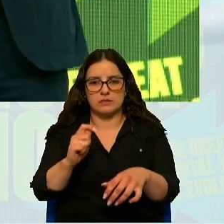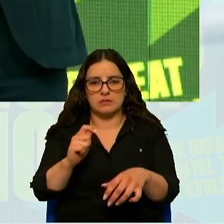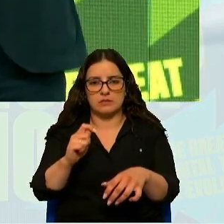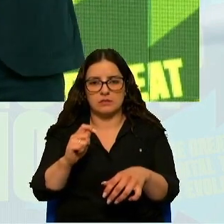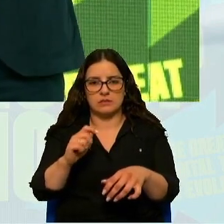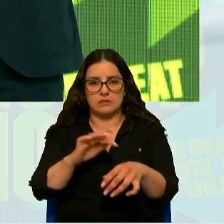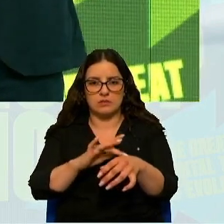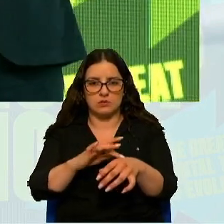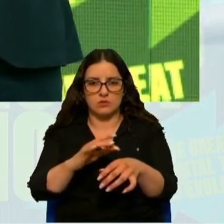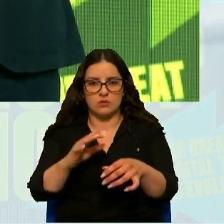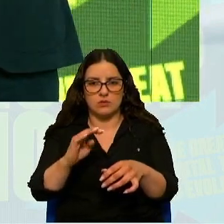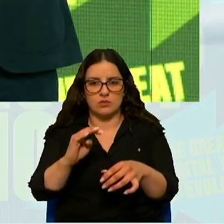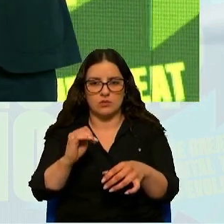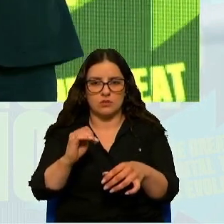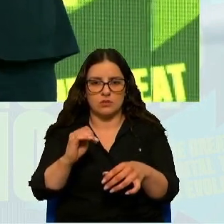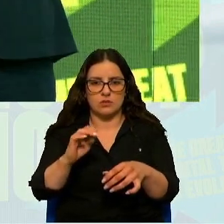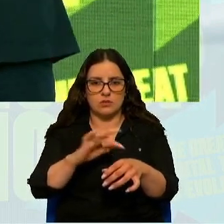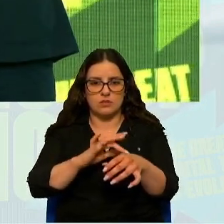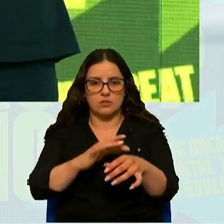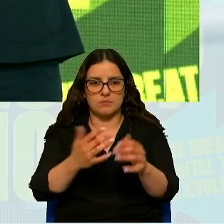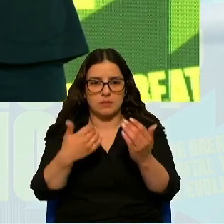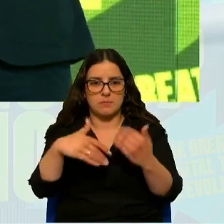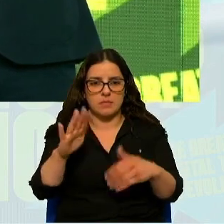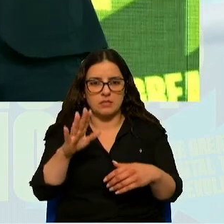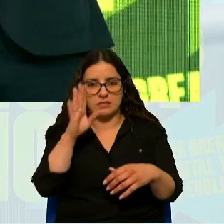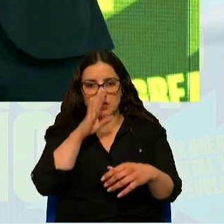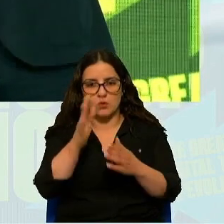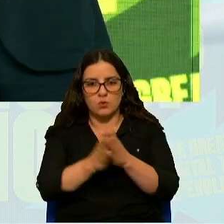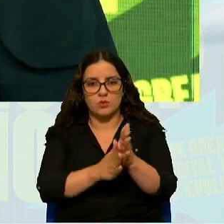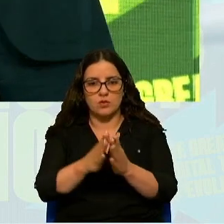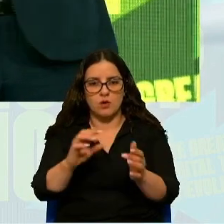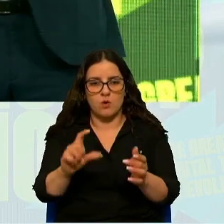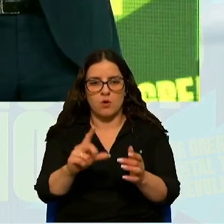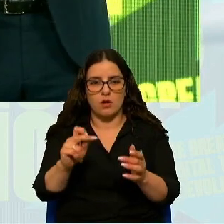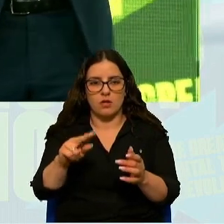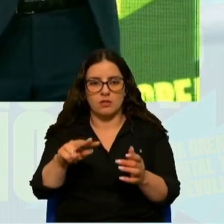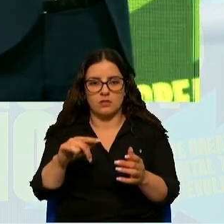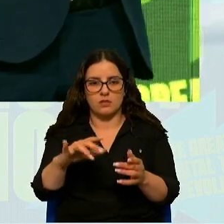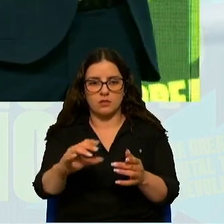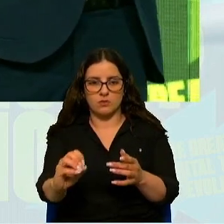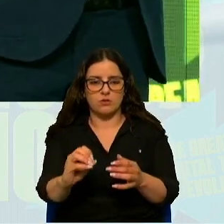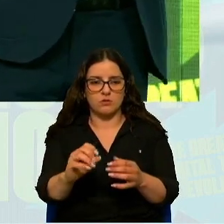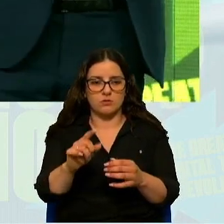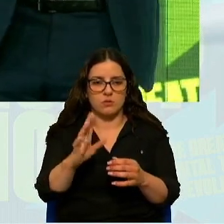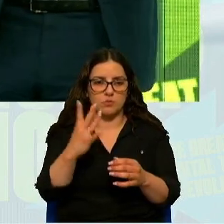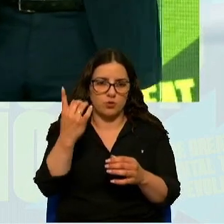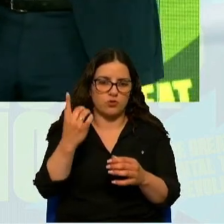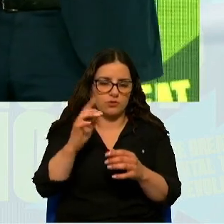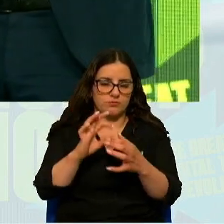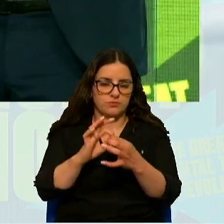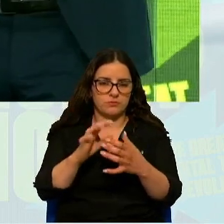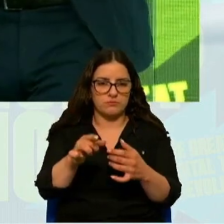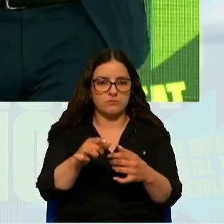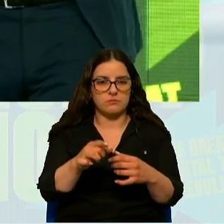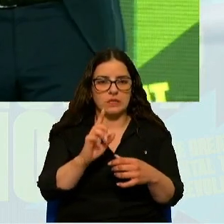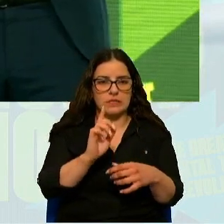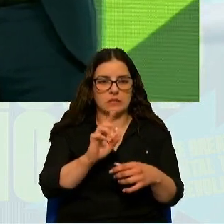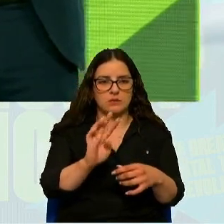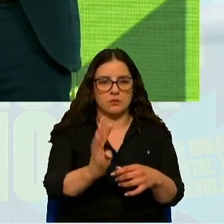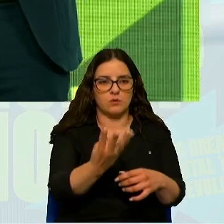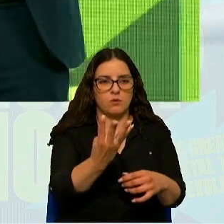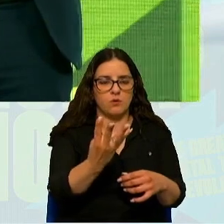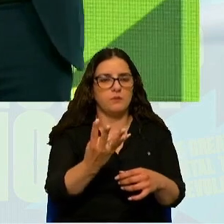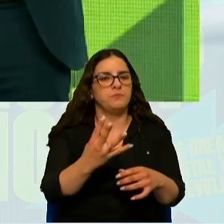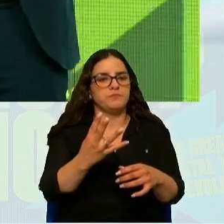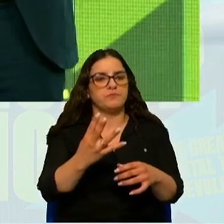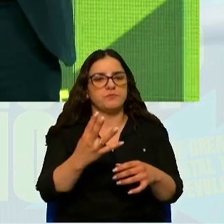and indeed I can have a greater accuracy, sensibility if I use quantum theories. So in these four